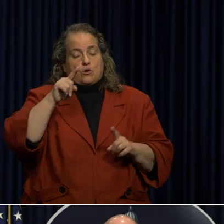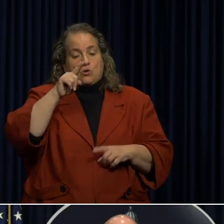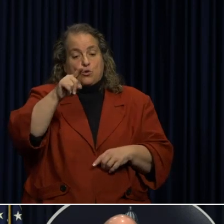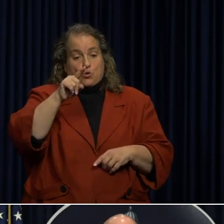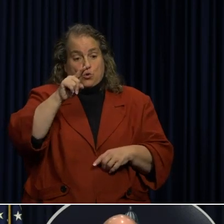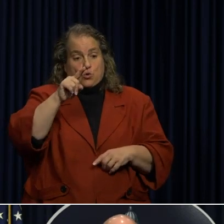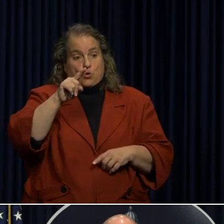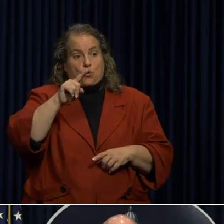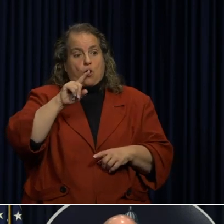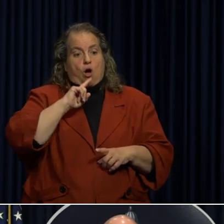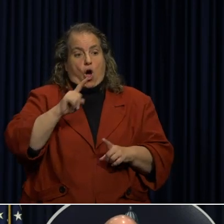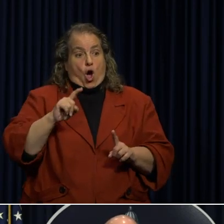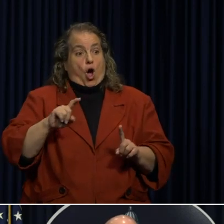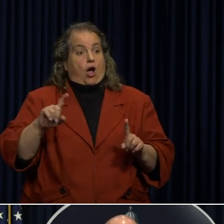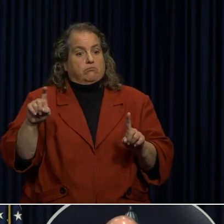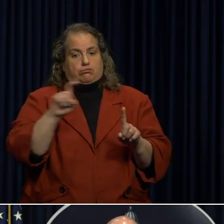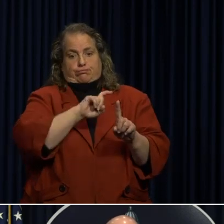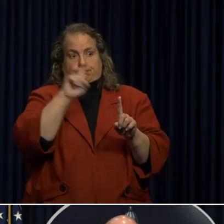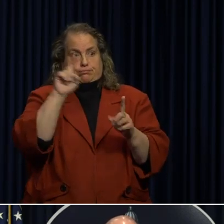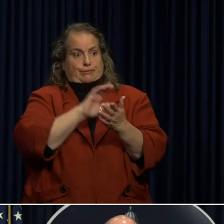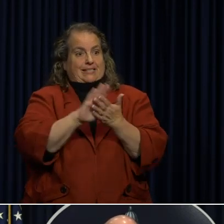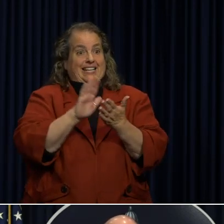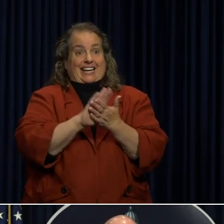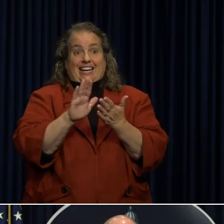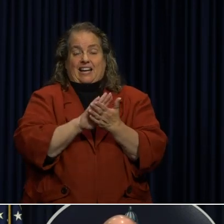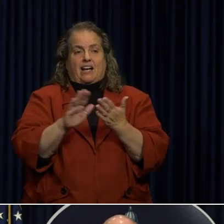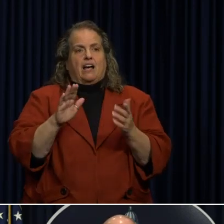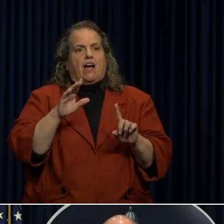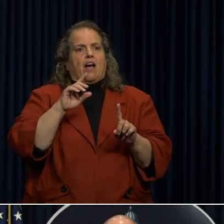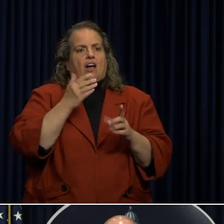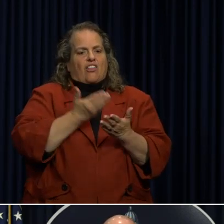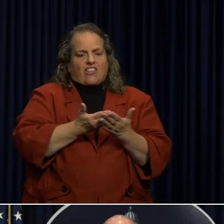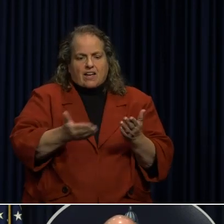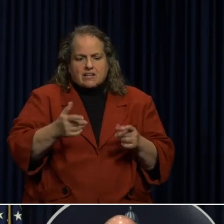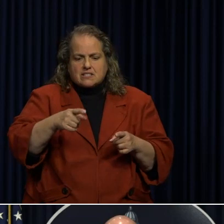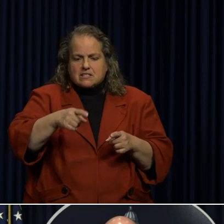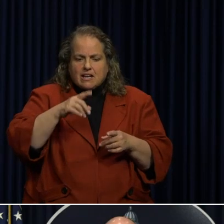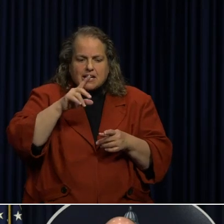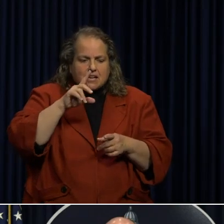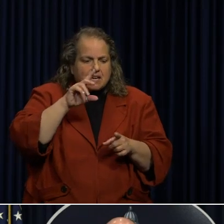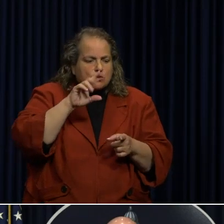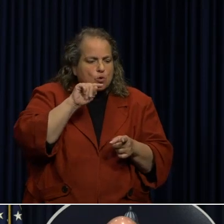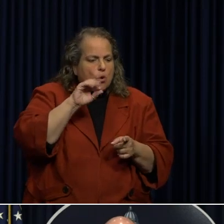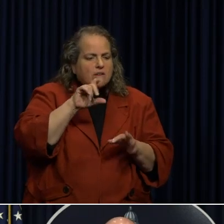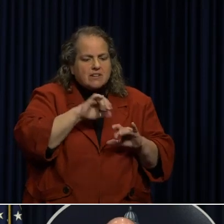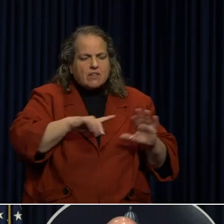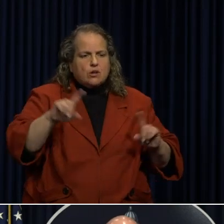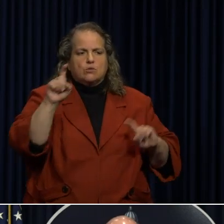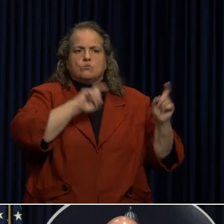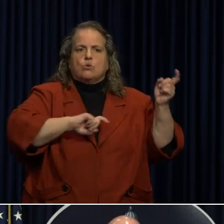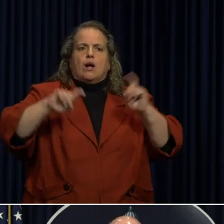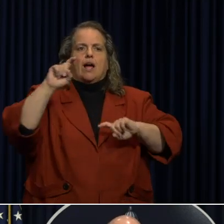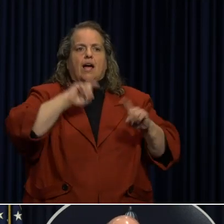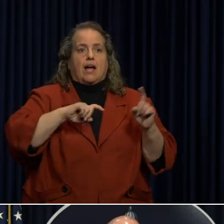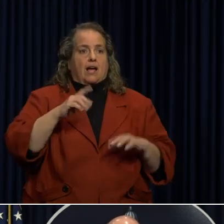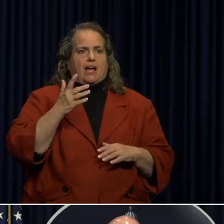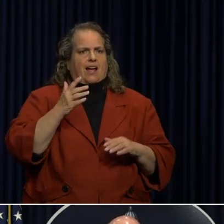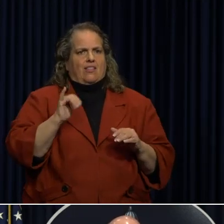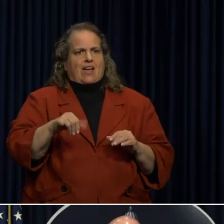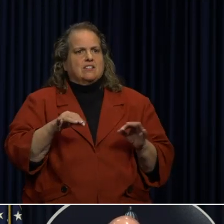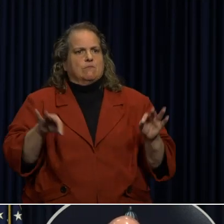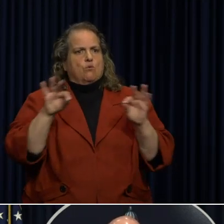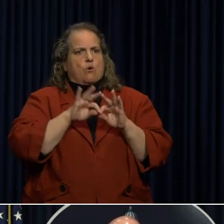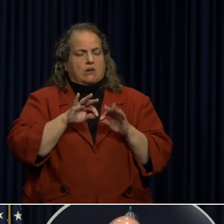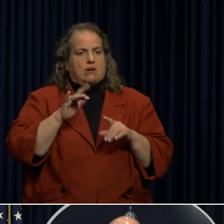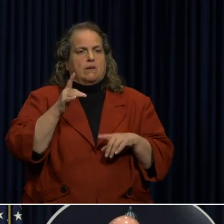secretions all the time. A dentist's office is far more intense than a typical putting in a breathing tube like I do as